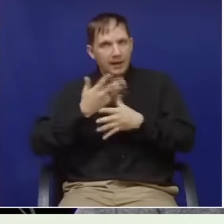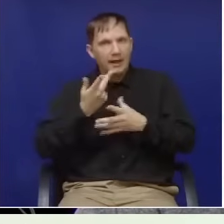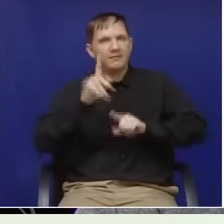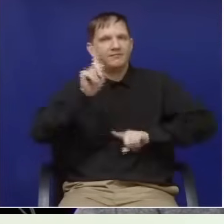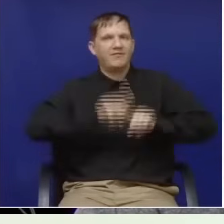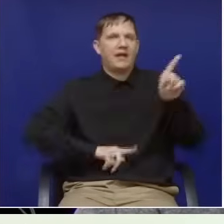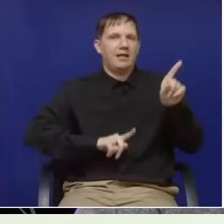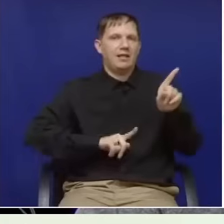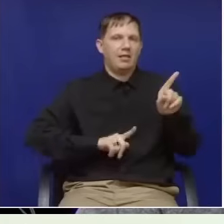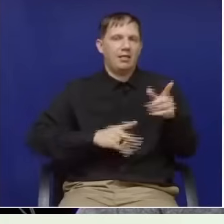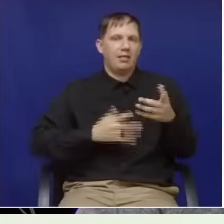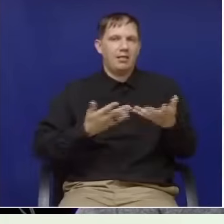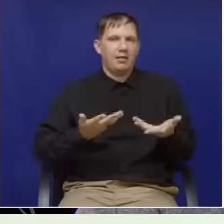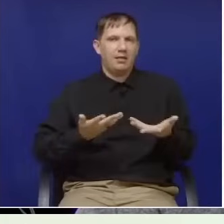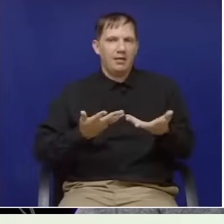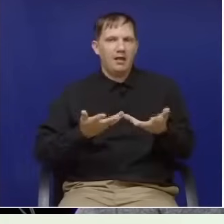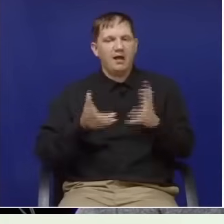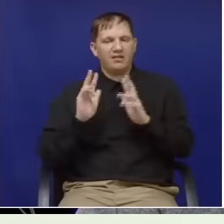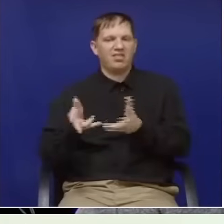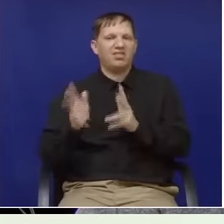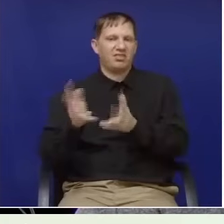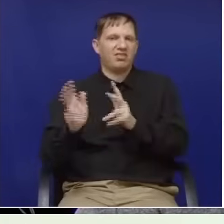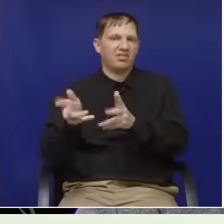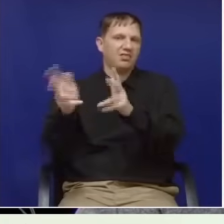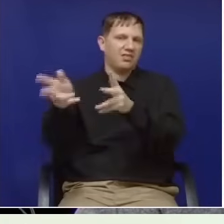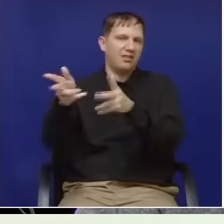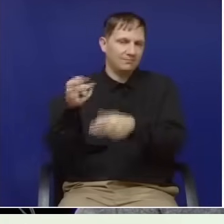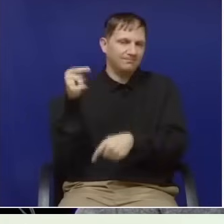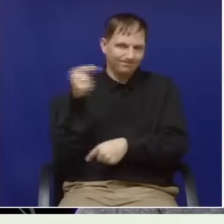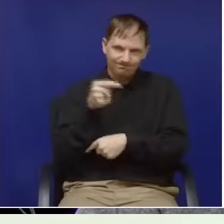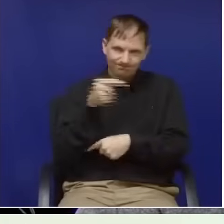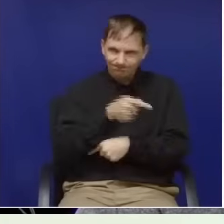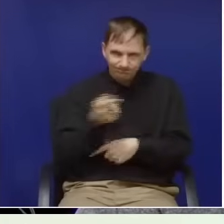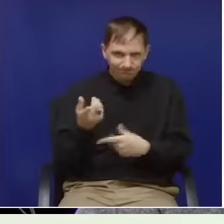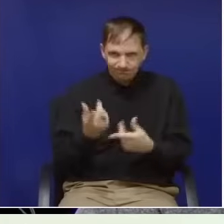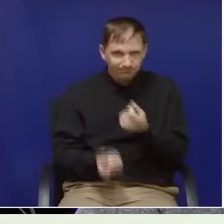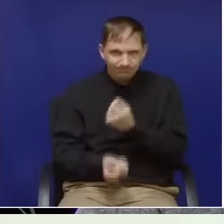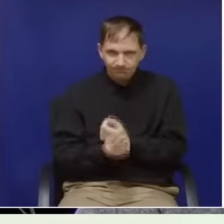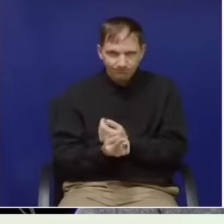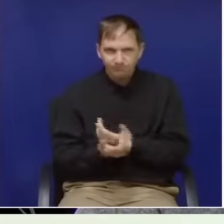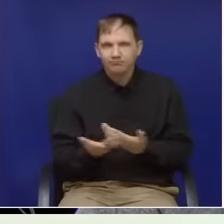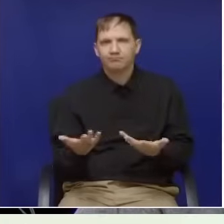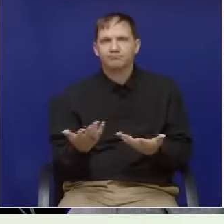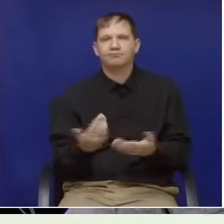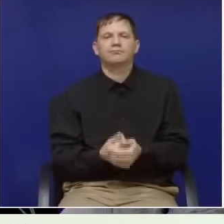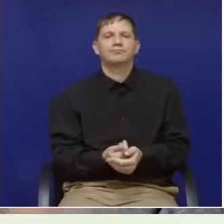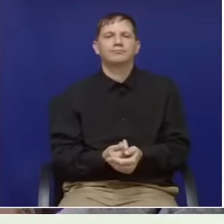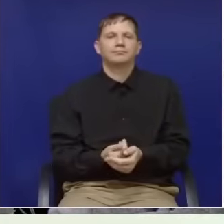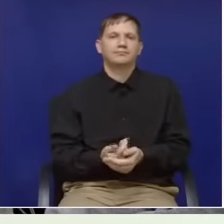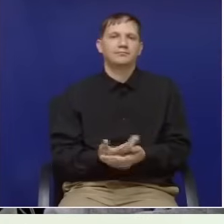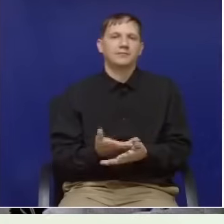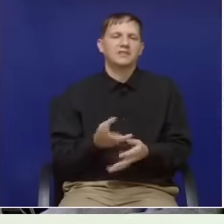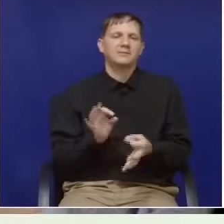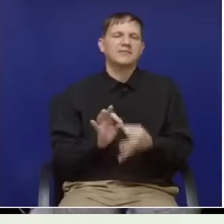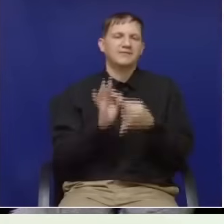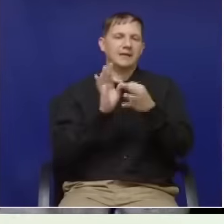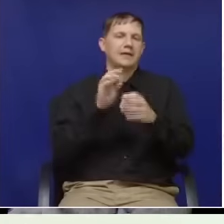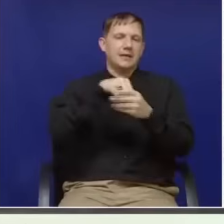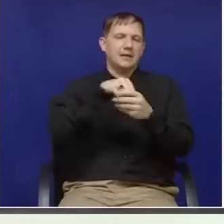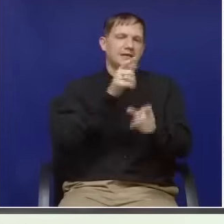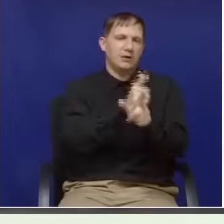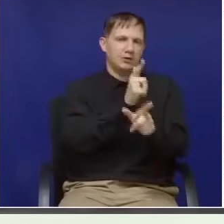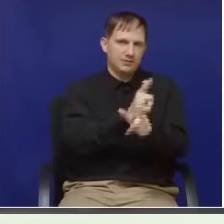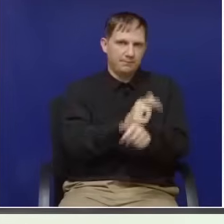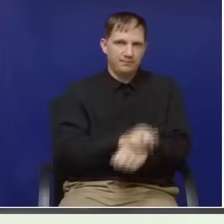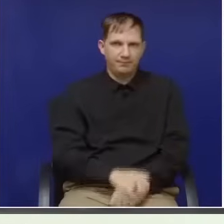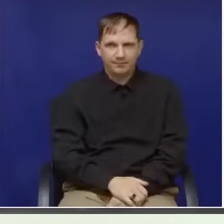upon timelessly and not left compromising the frontline policing of Amaphoyisa wethu elokishini?